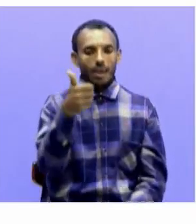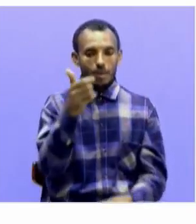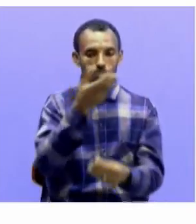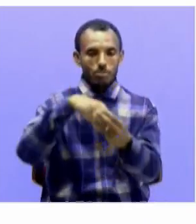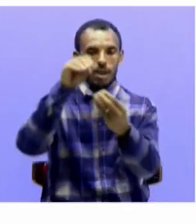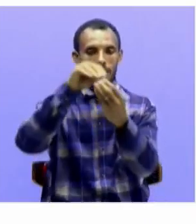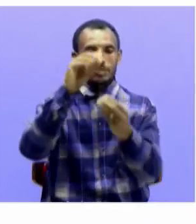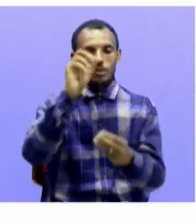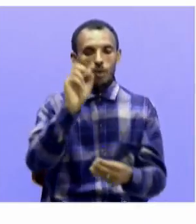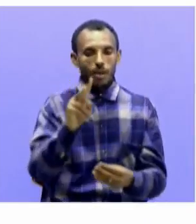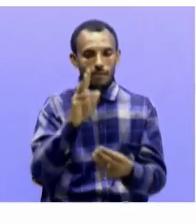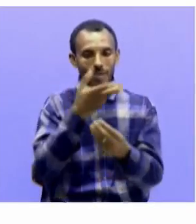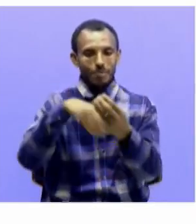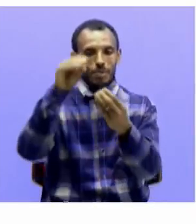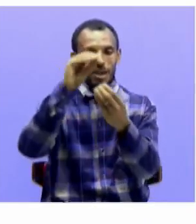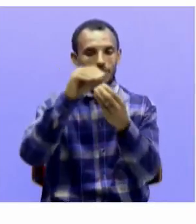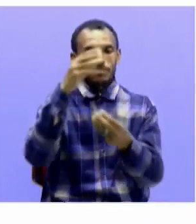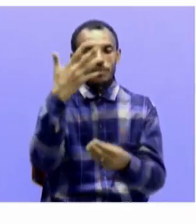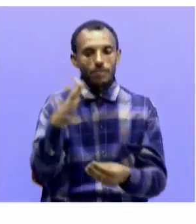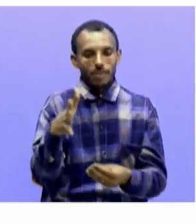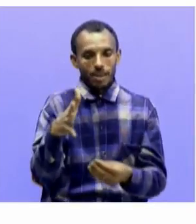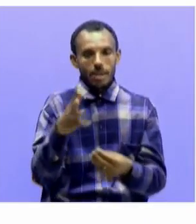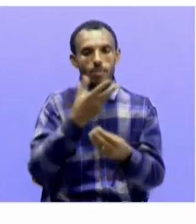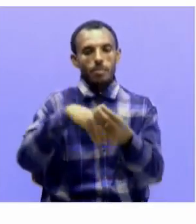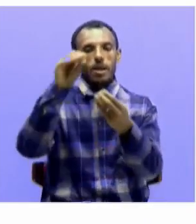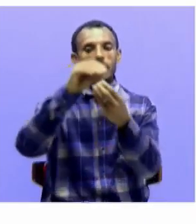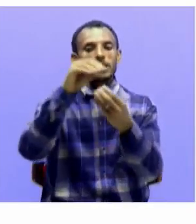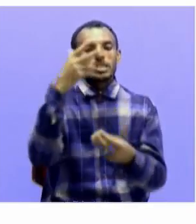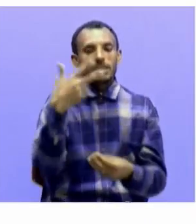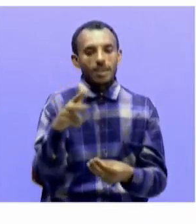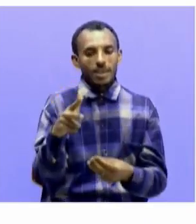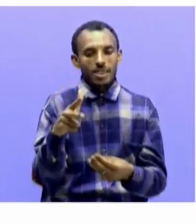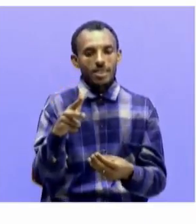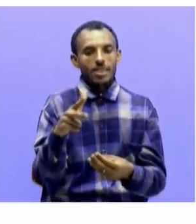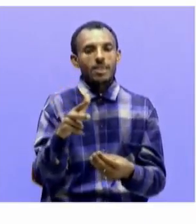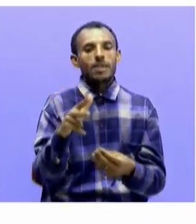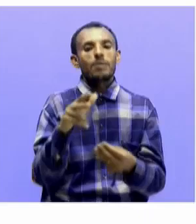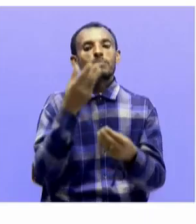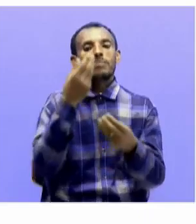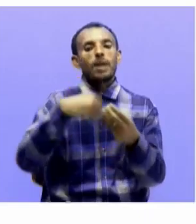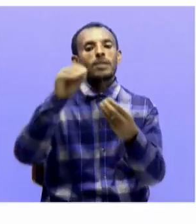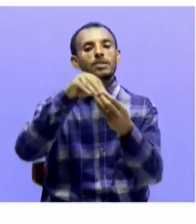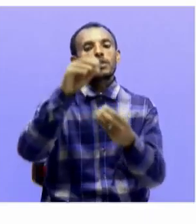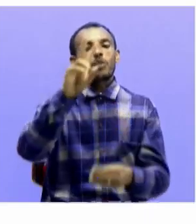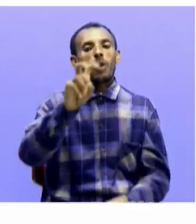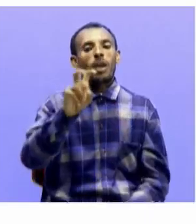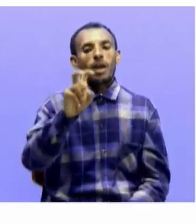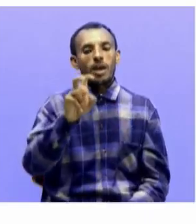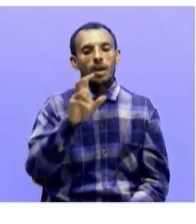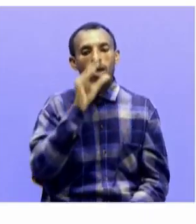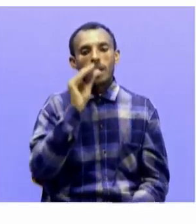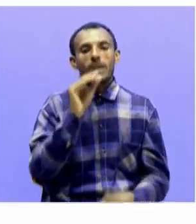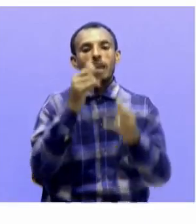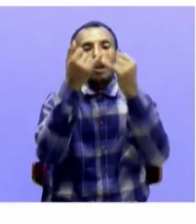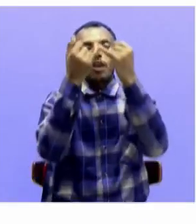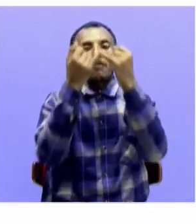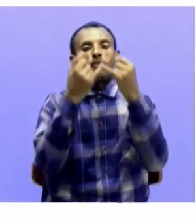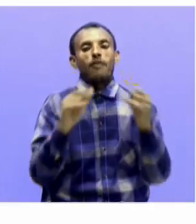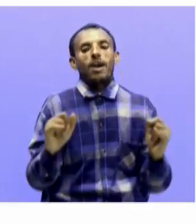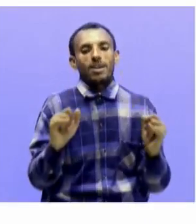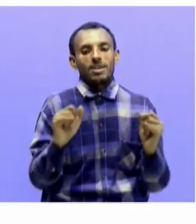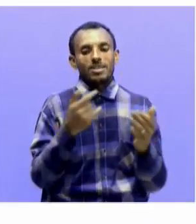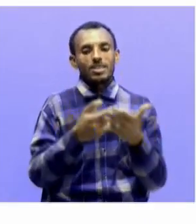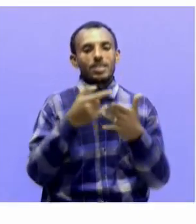12, 15, 13, 20, and then you divide this